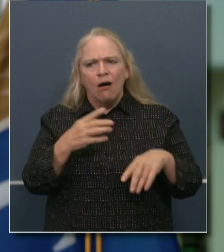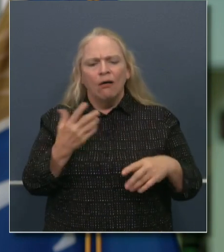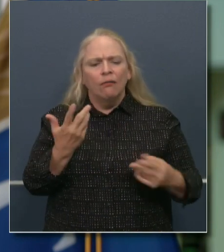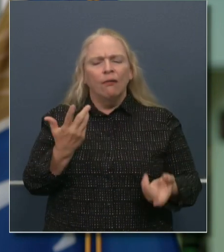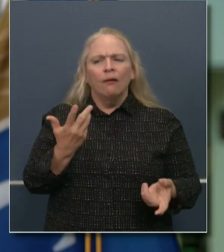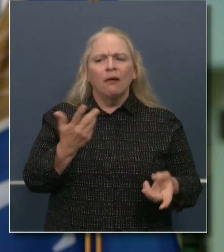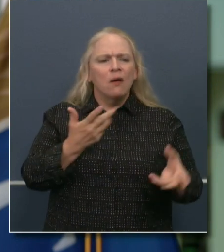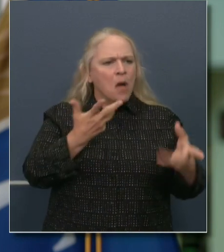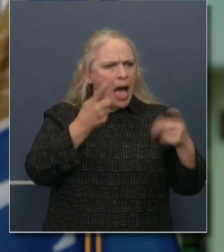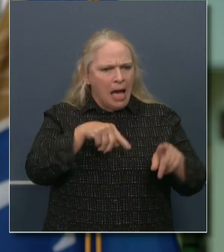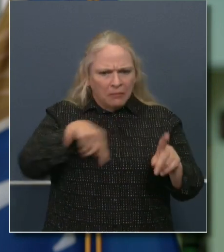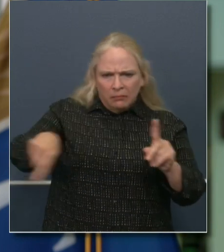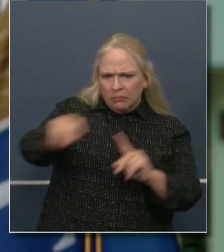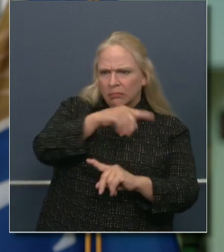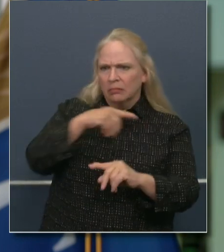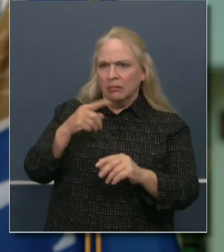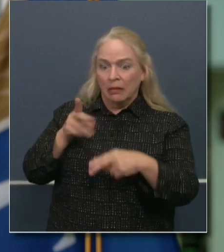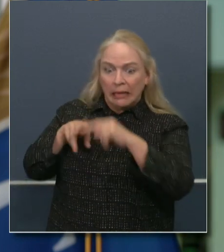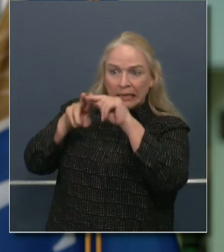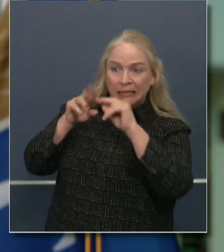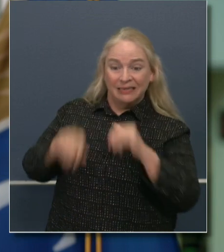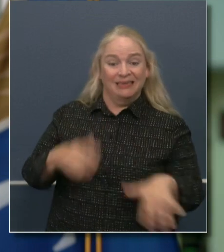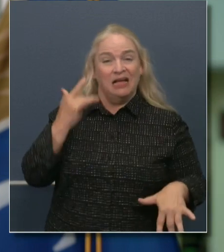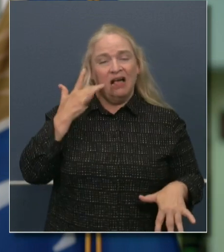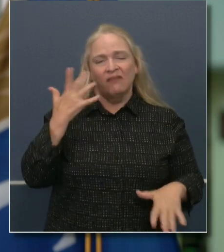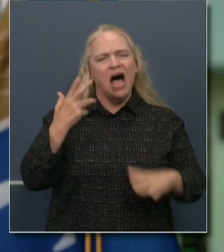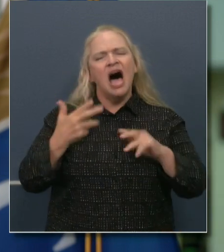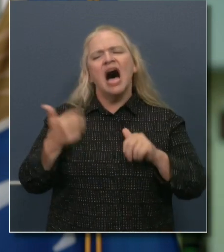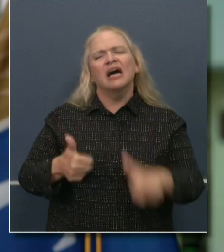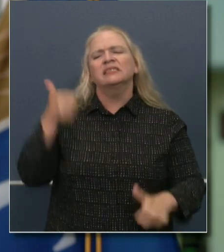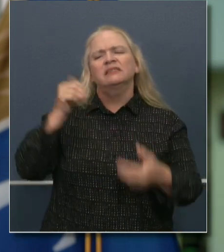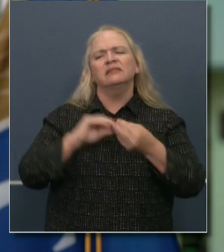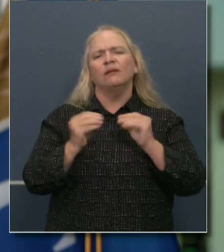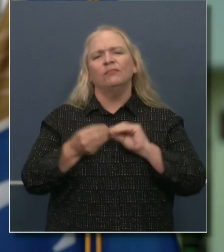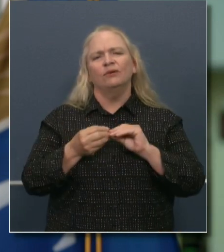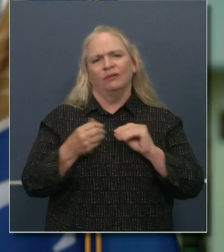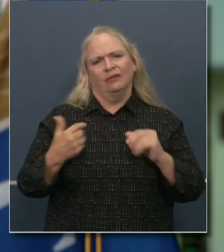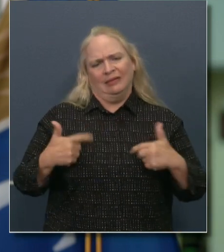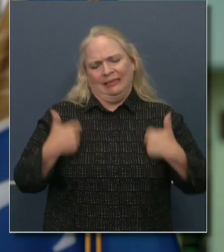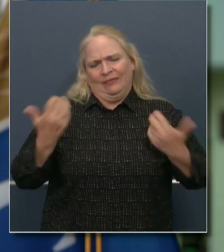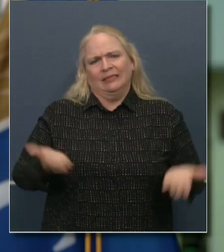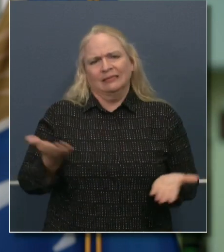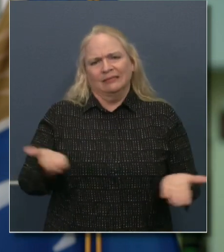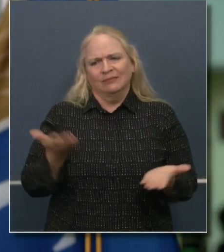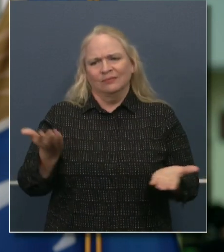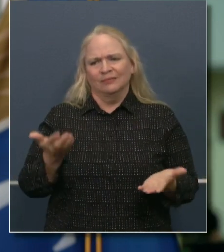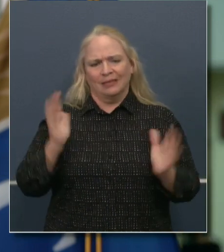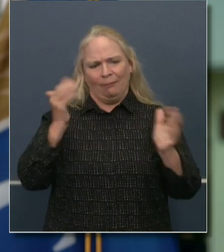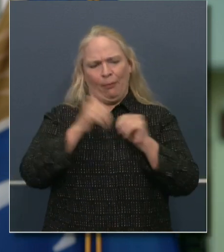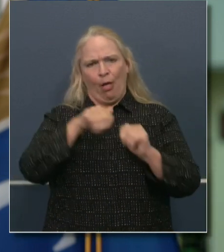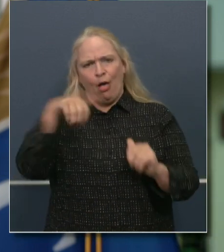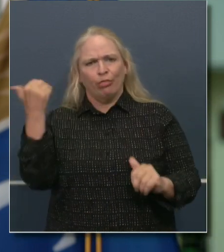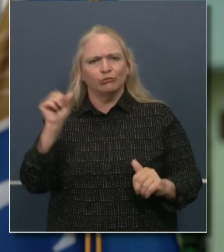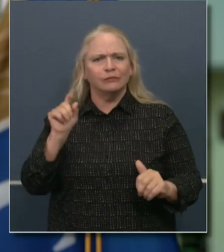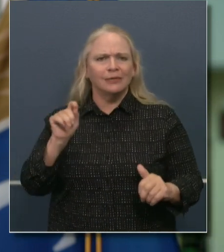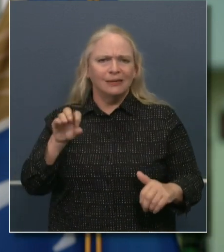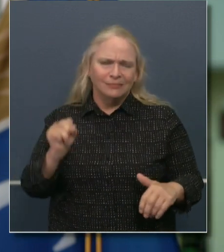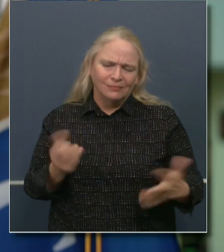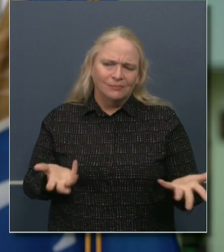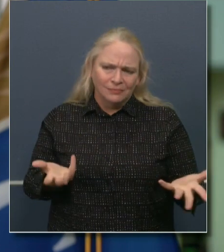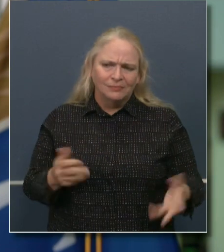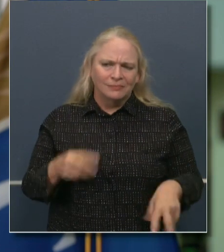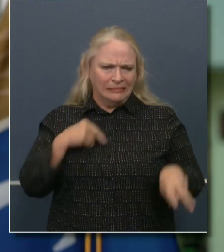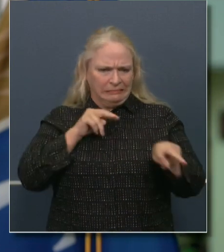most populous state as they present themselves, as those trend lines become points of concern